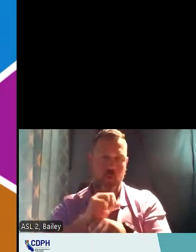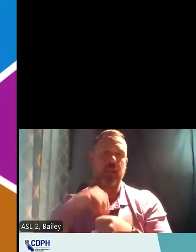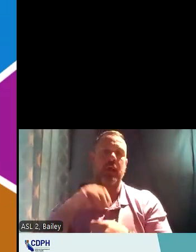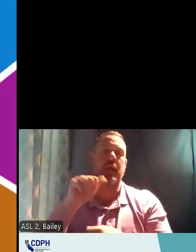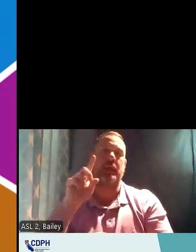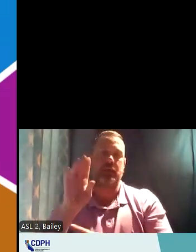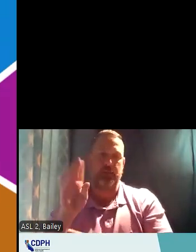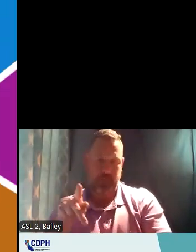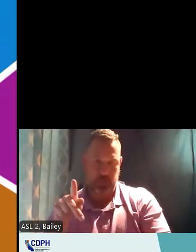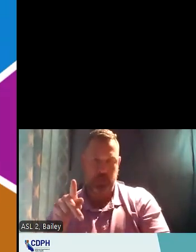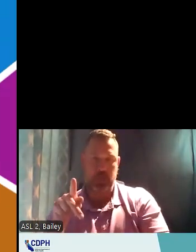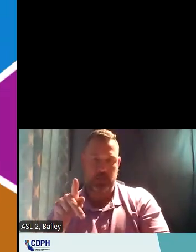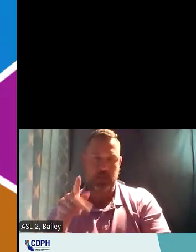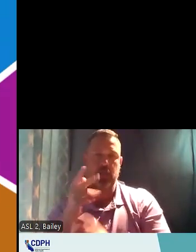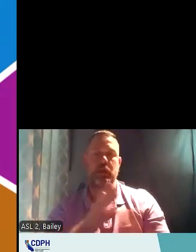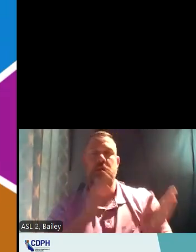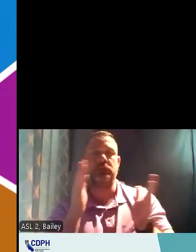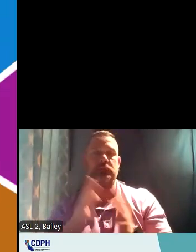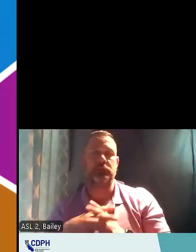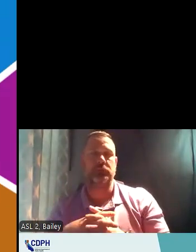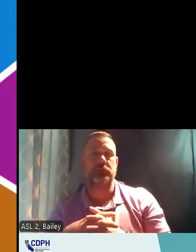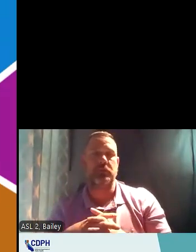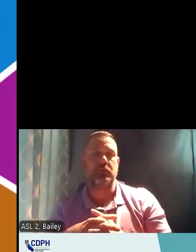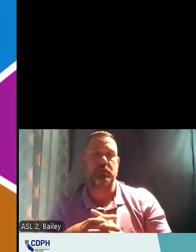ADP. The next slide, please.